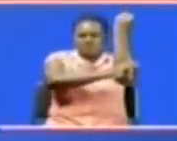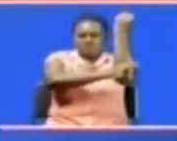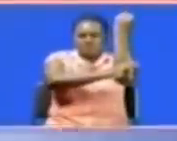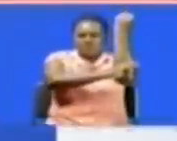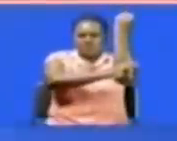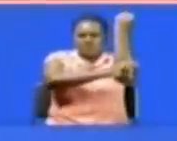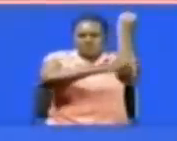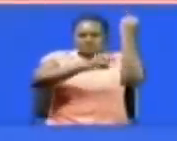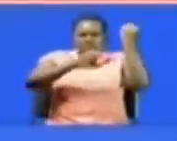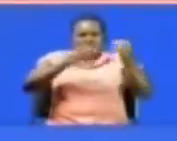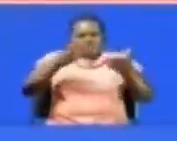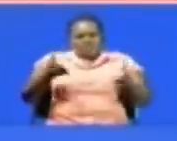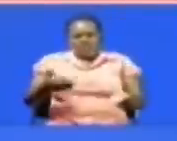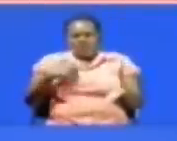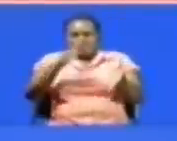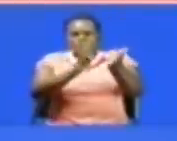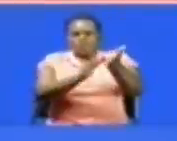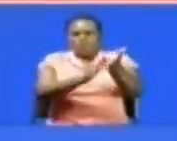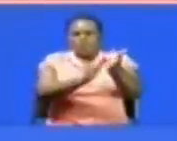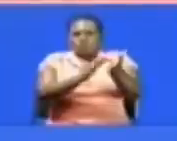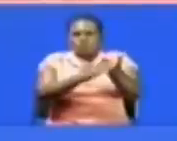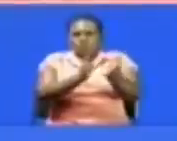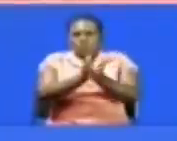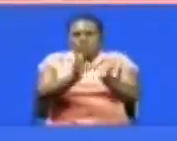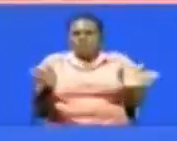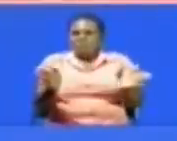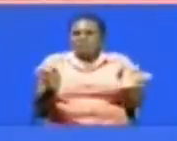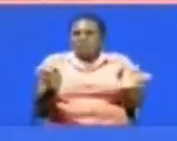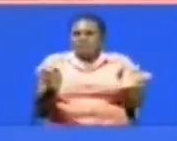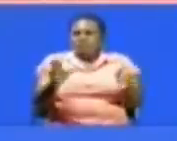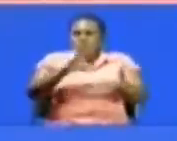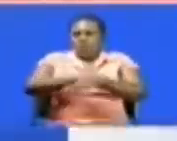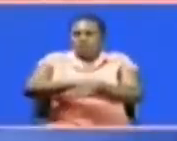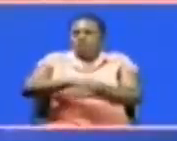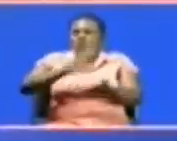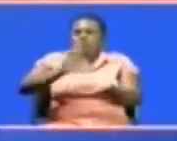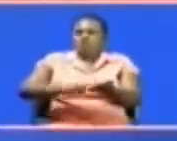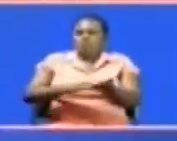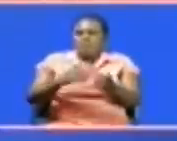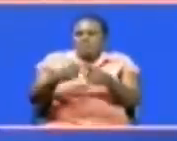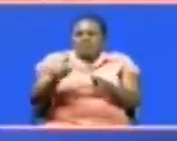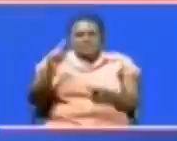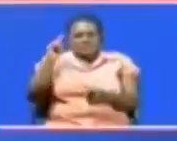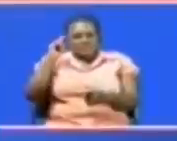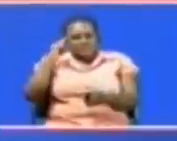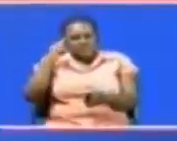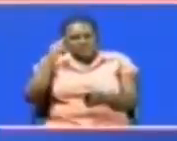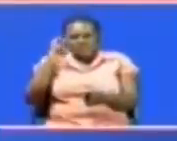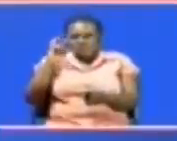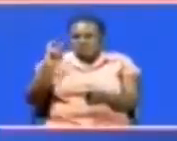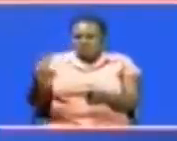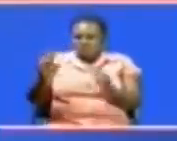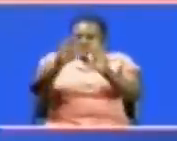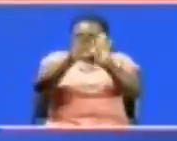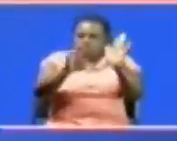at kickoff, I mean, we now have a proposal which is out in the public, and the intention is to get comments. But at kickoff, we looked at the